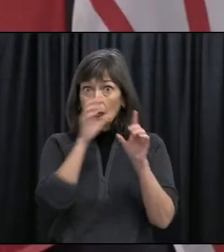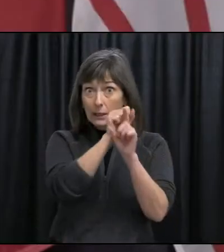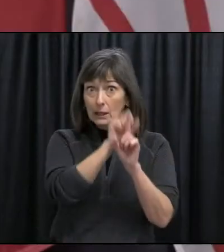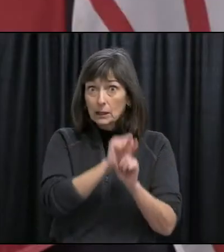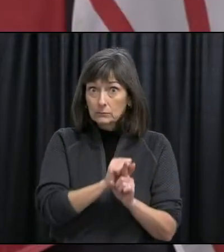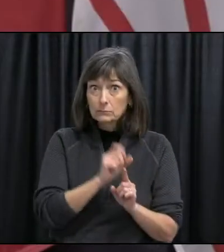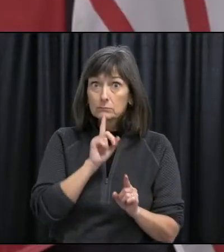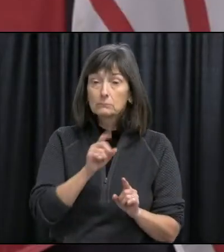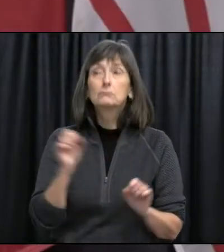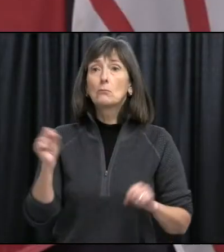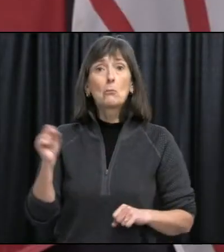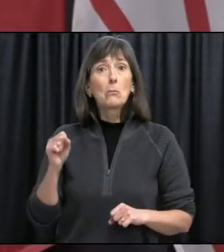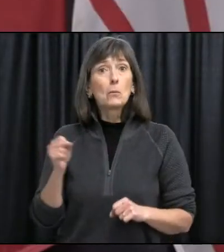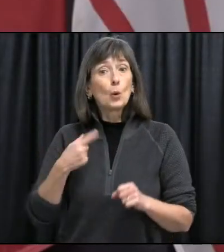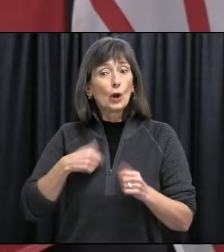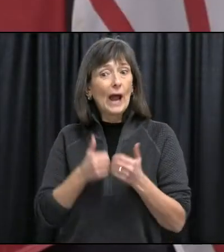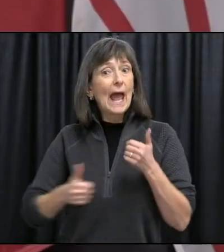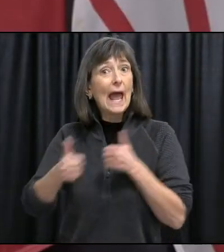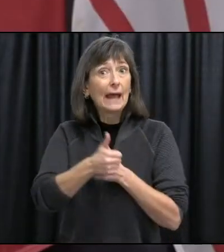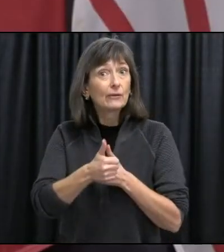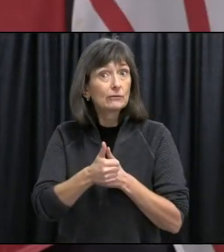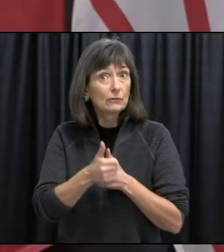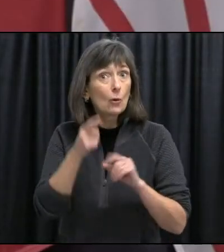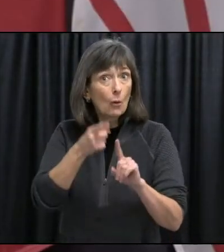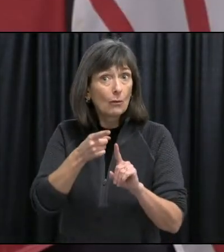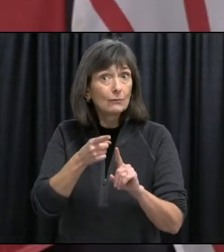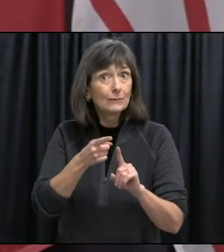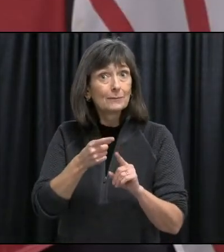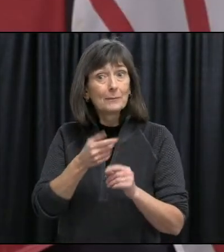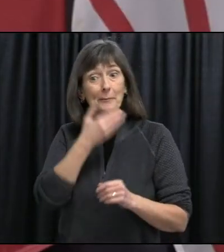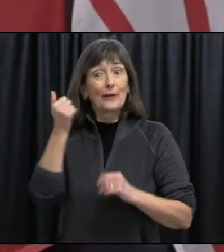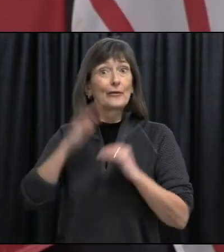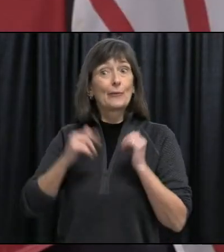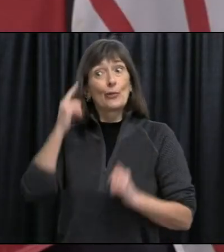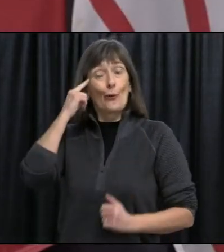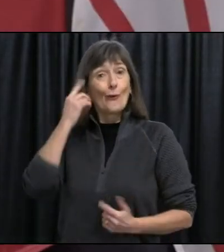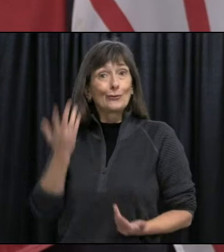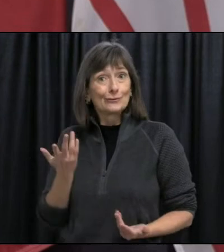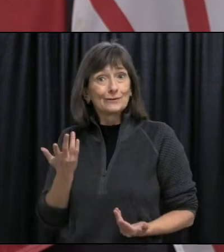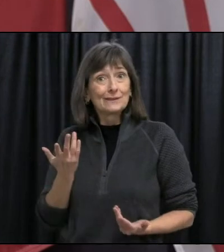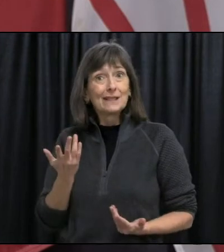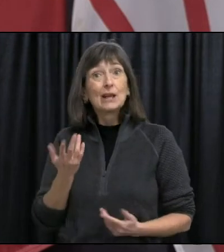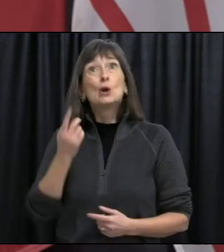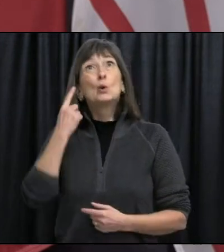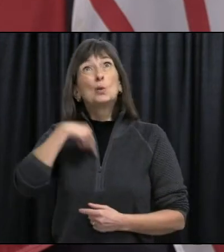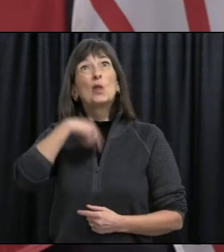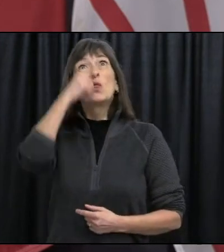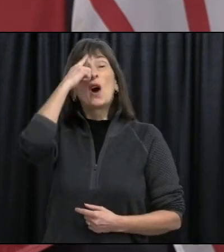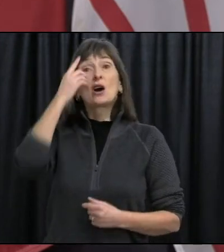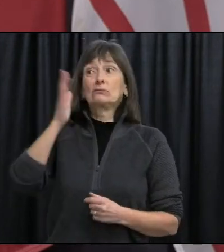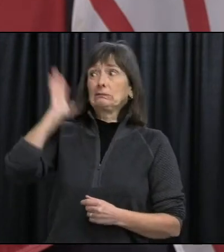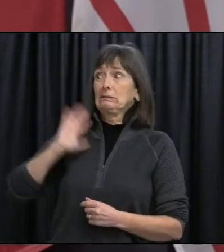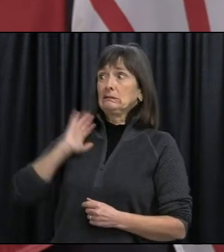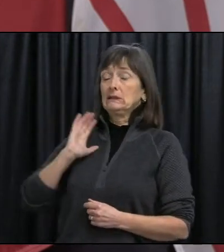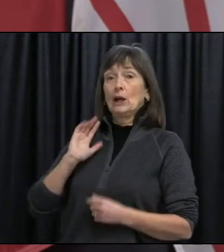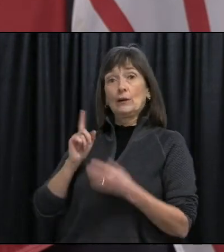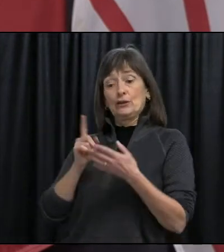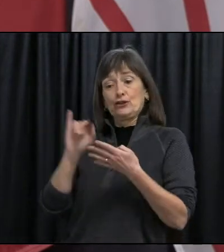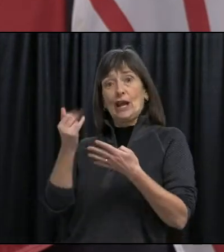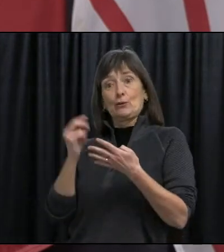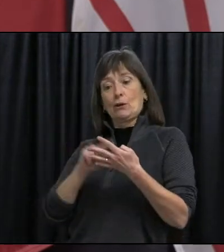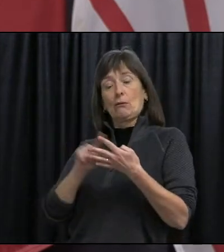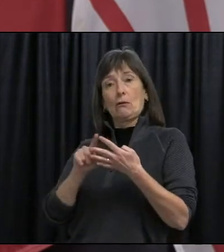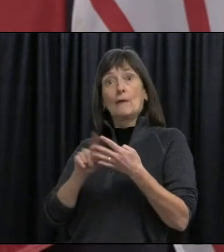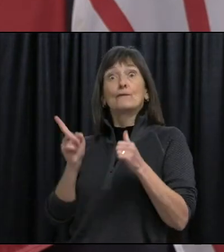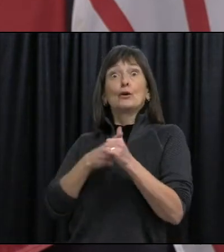we are. In fact, we're ahead of our goals because we weren't expecting to have vaccine distributed until the first week of January. So not only